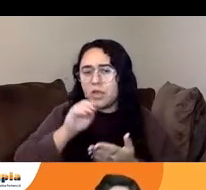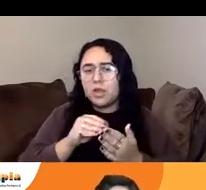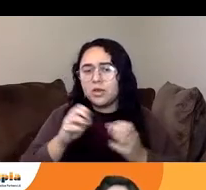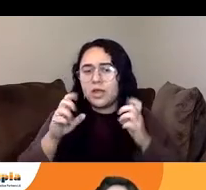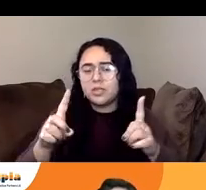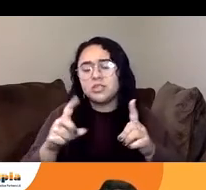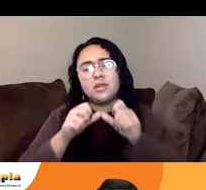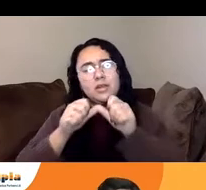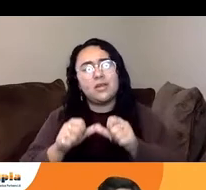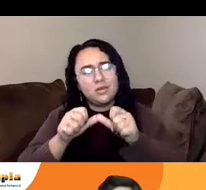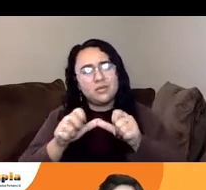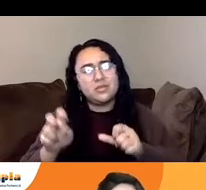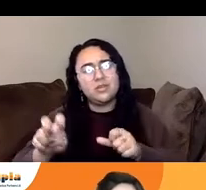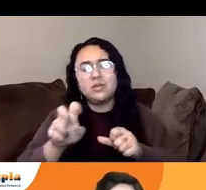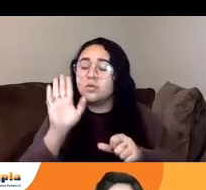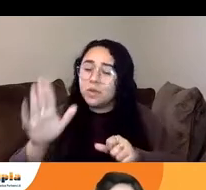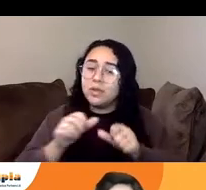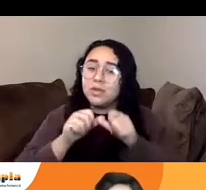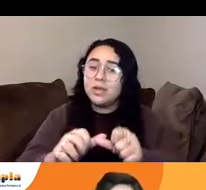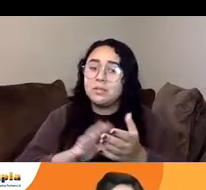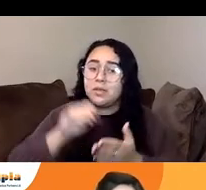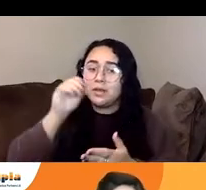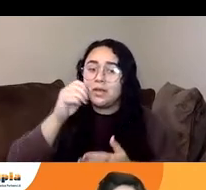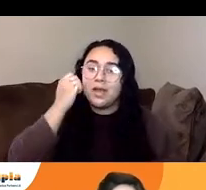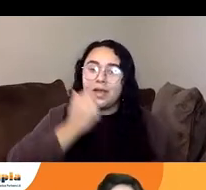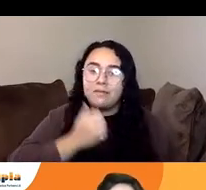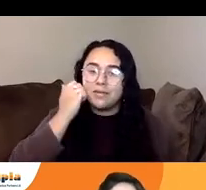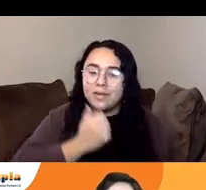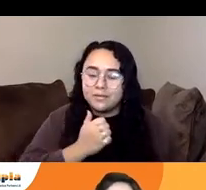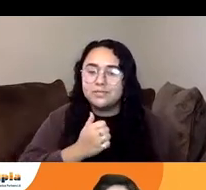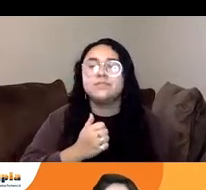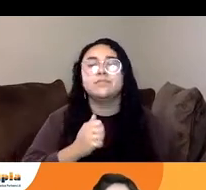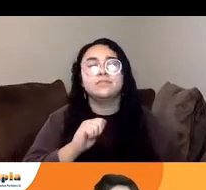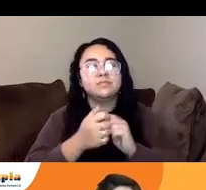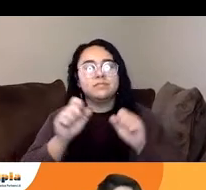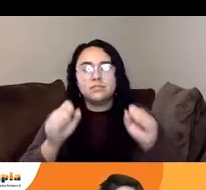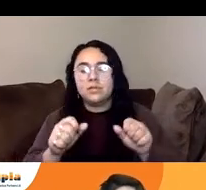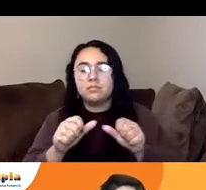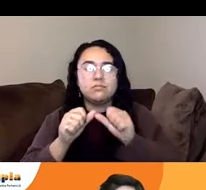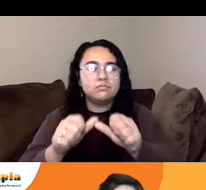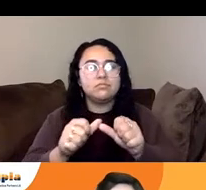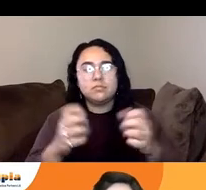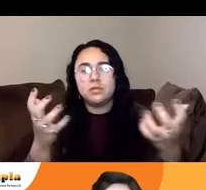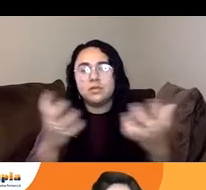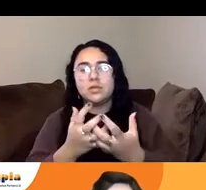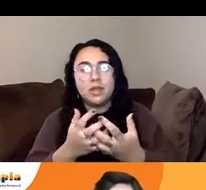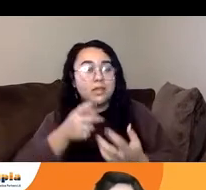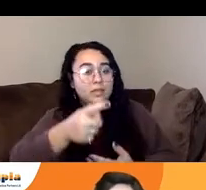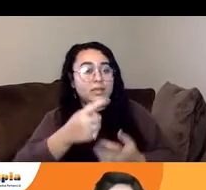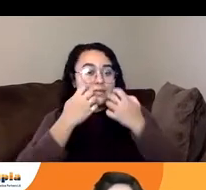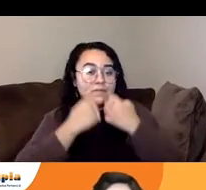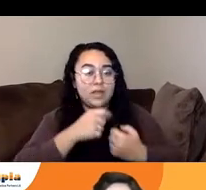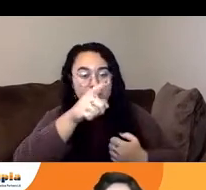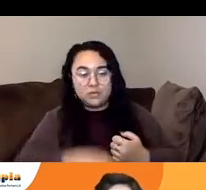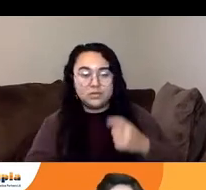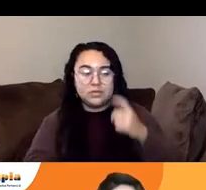we will keep learning every single day on how we can continue to align with these values. So you'll